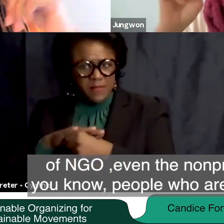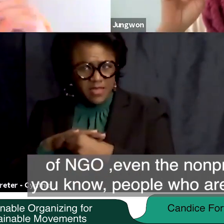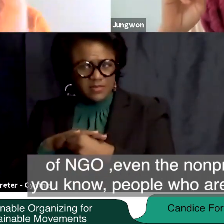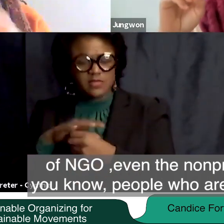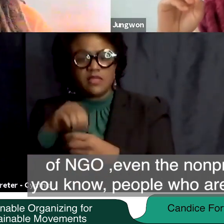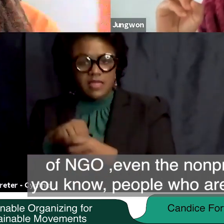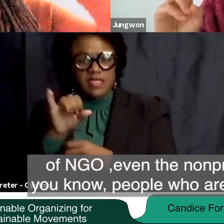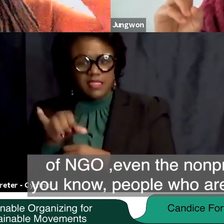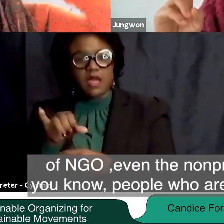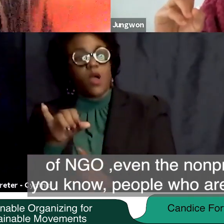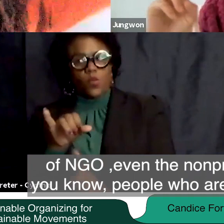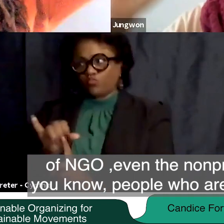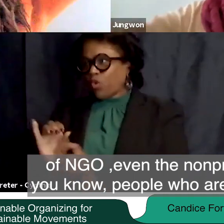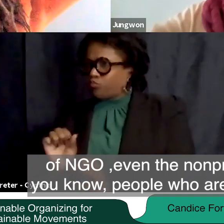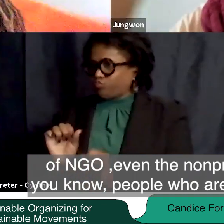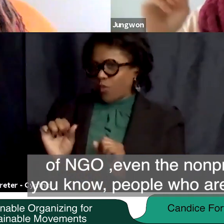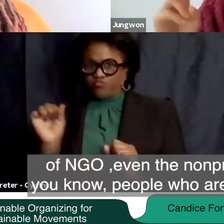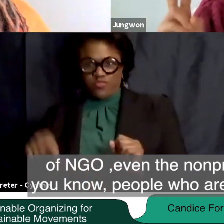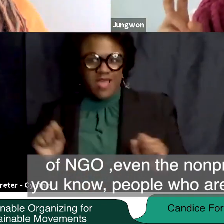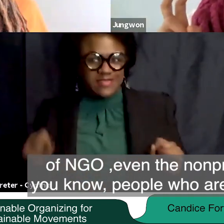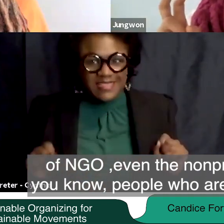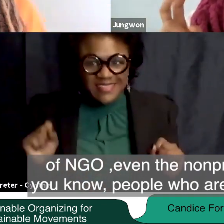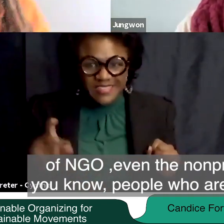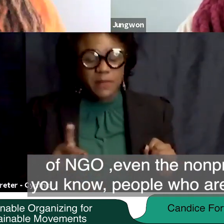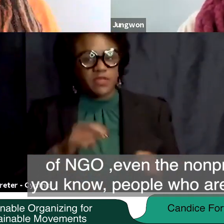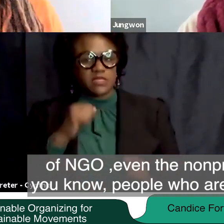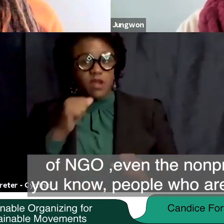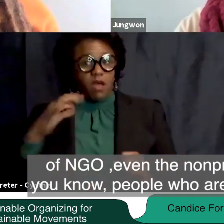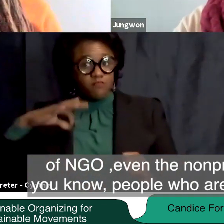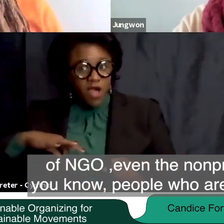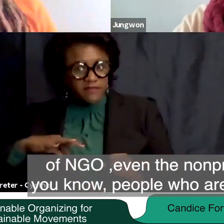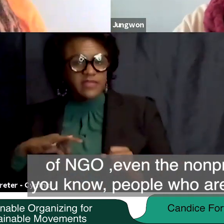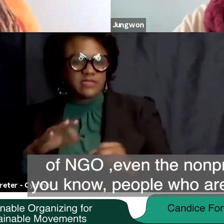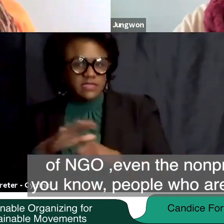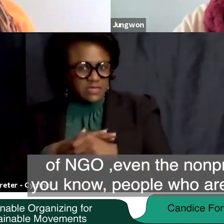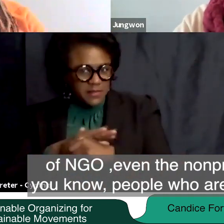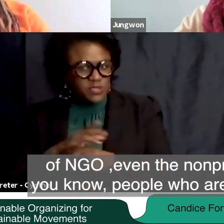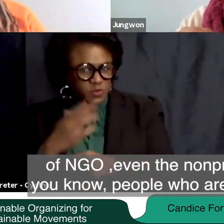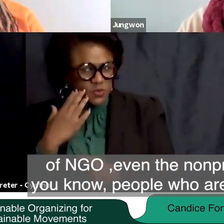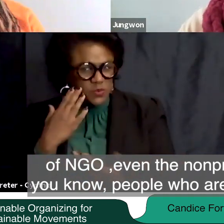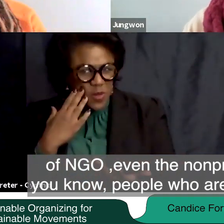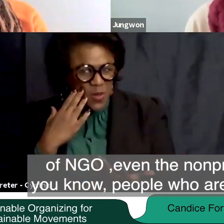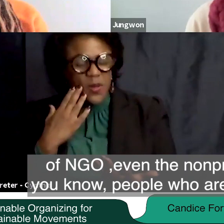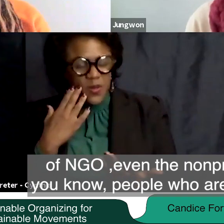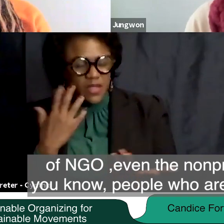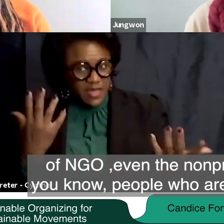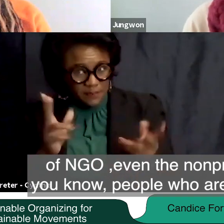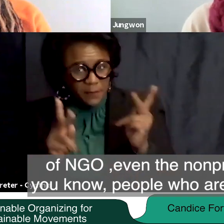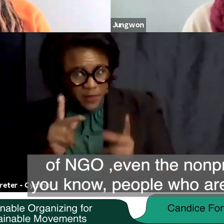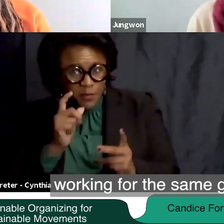of NGO, nonprofit, even the nonprofit space. It's like it's sort of people who